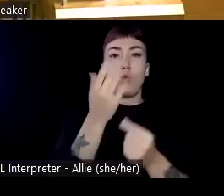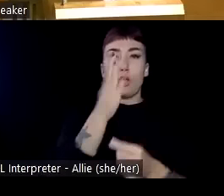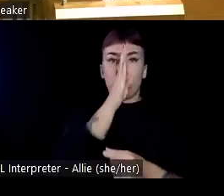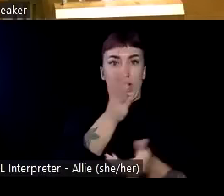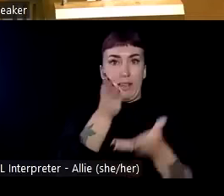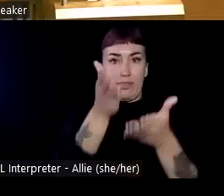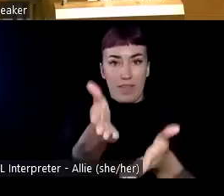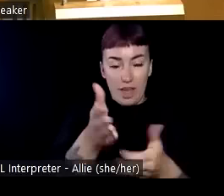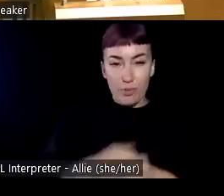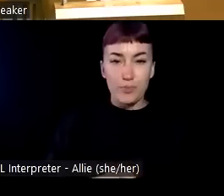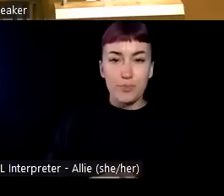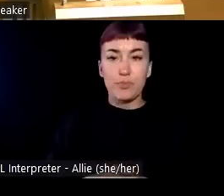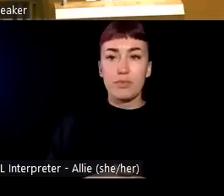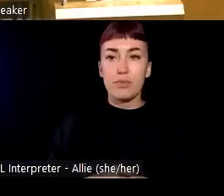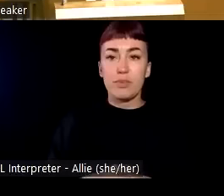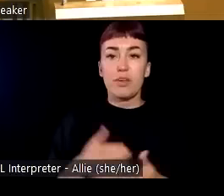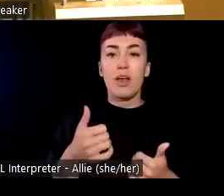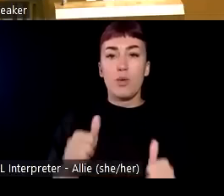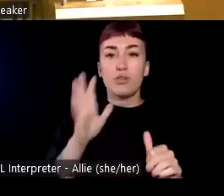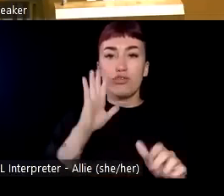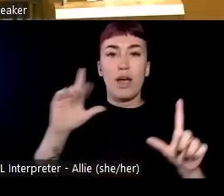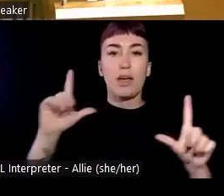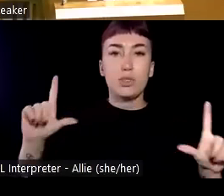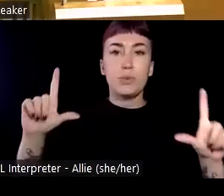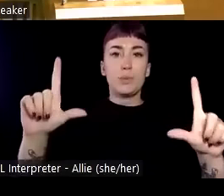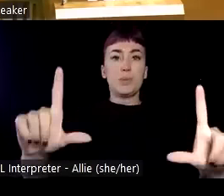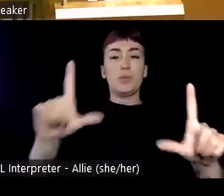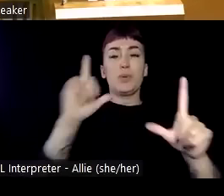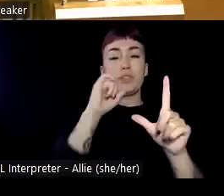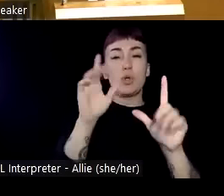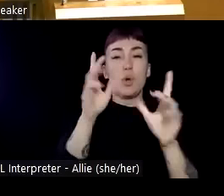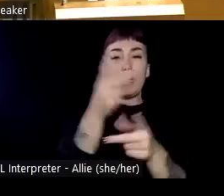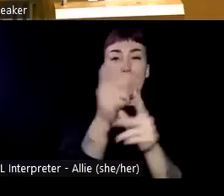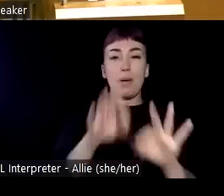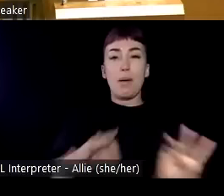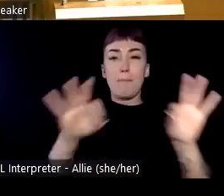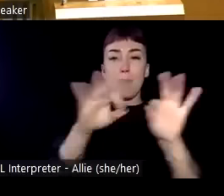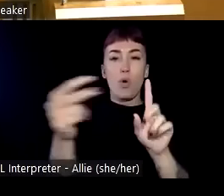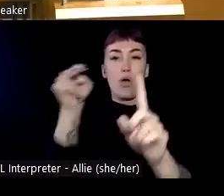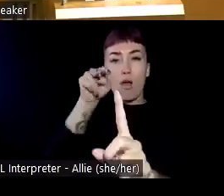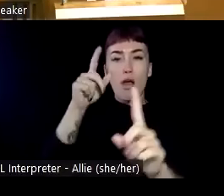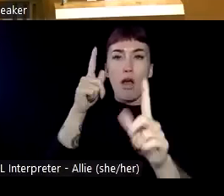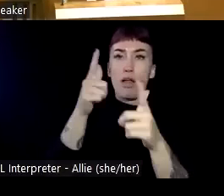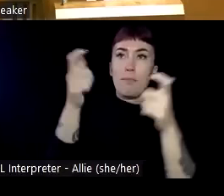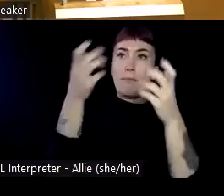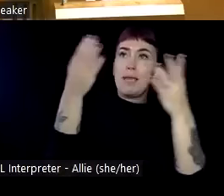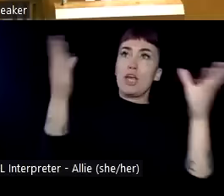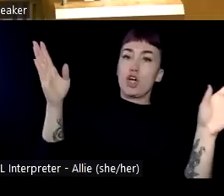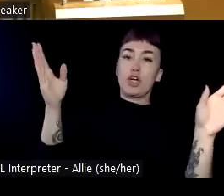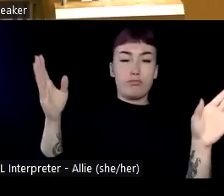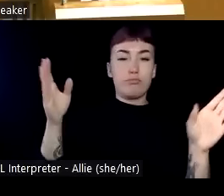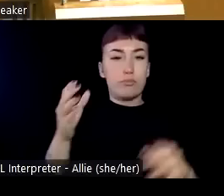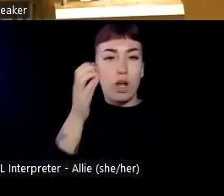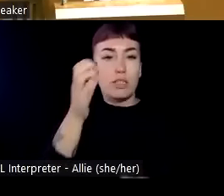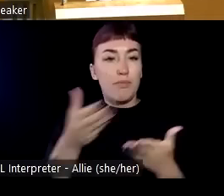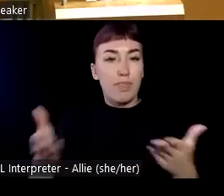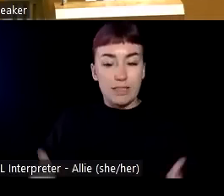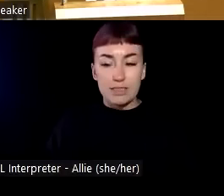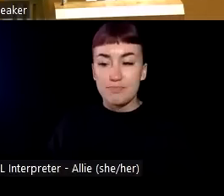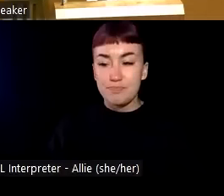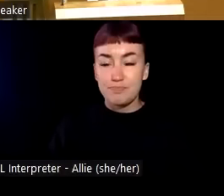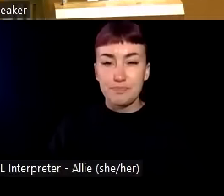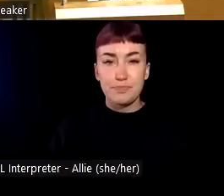zoom out a little bit during this talk so that we can keep an important perspective on the bigger view of things. All right,